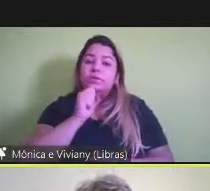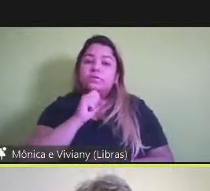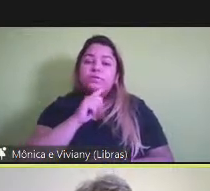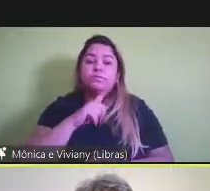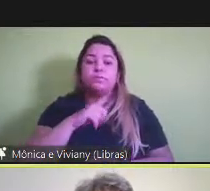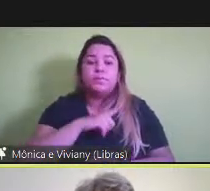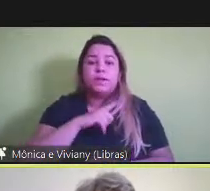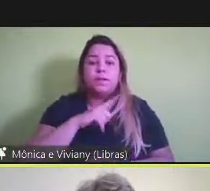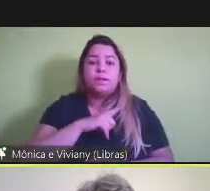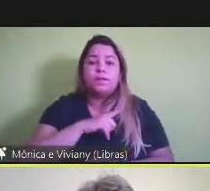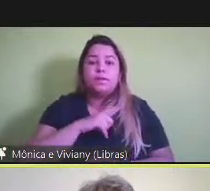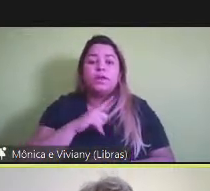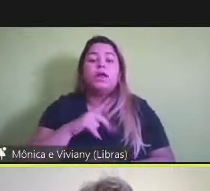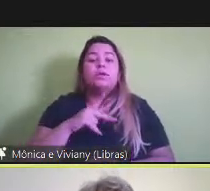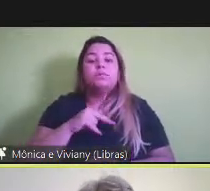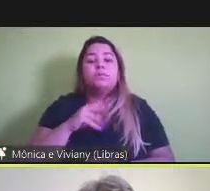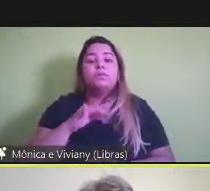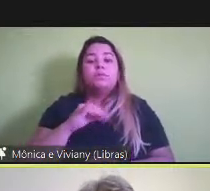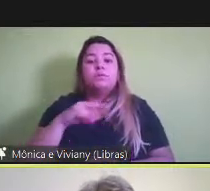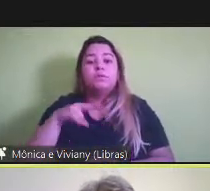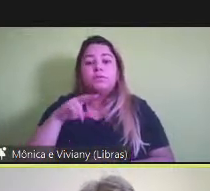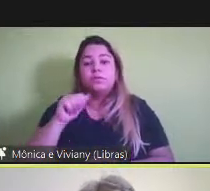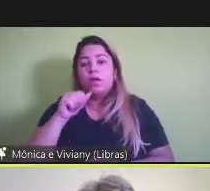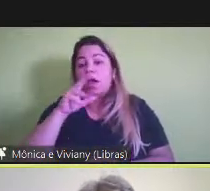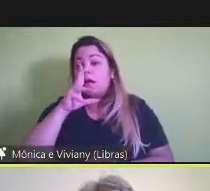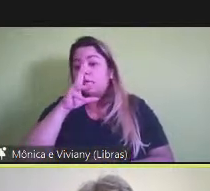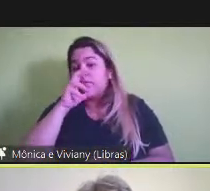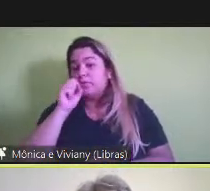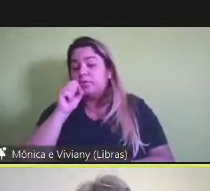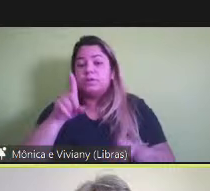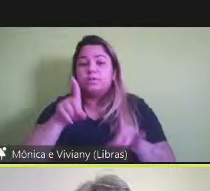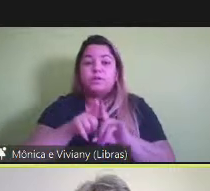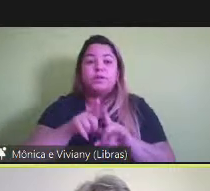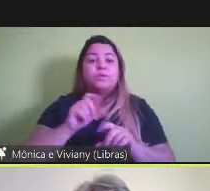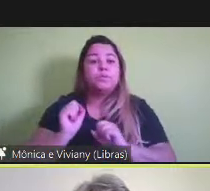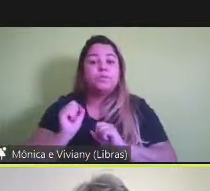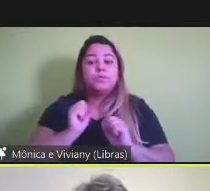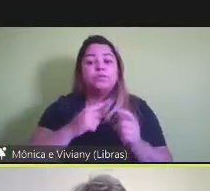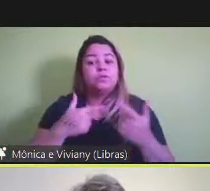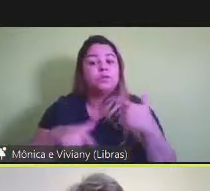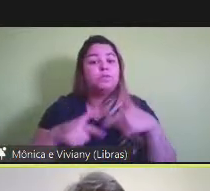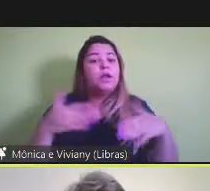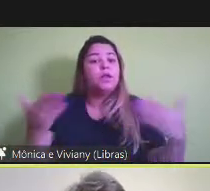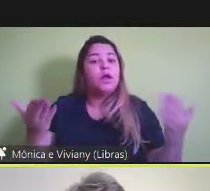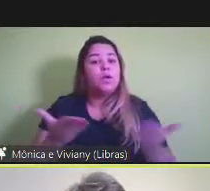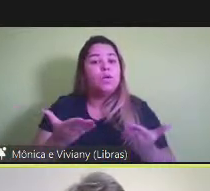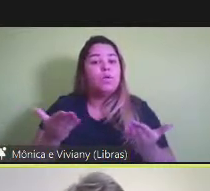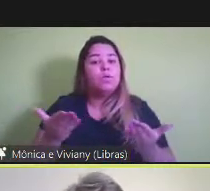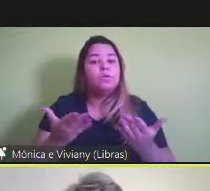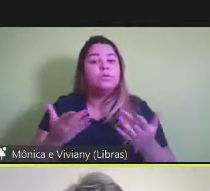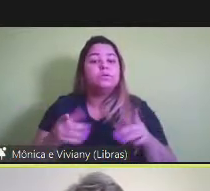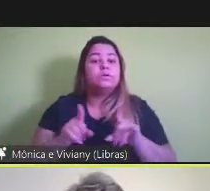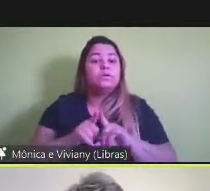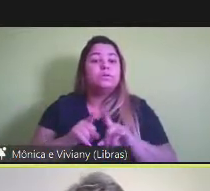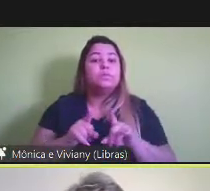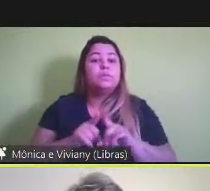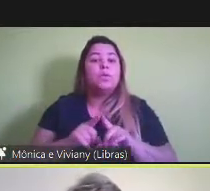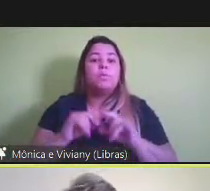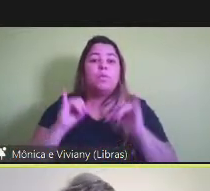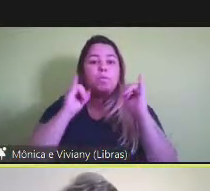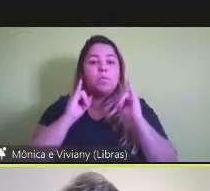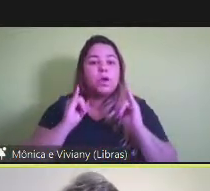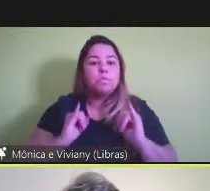There is a strength within these two, and this is the strength and that we have to work with